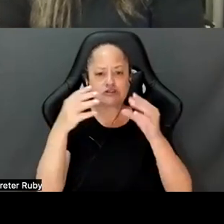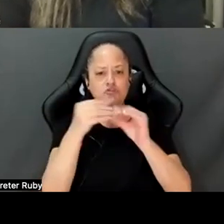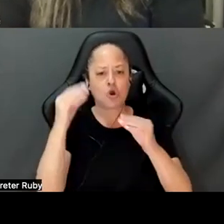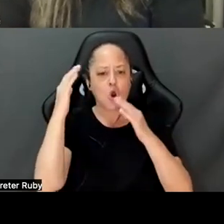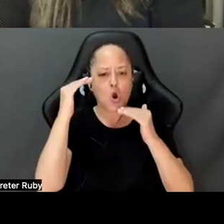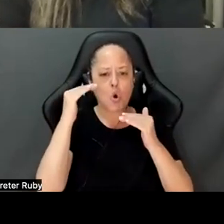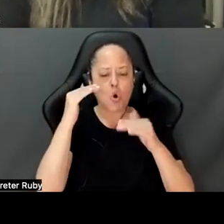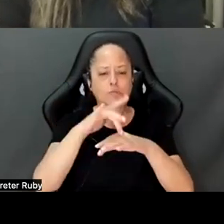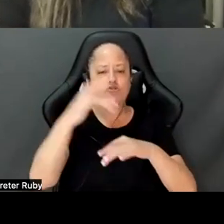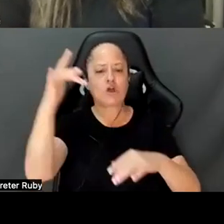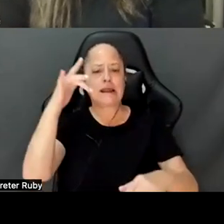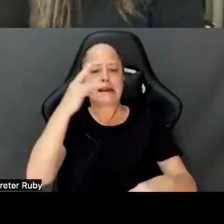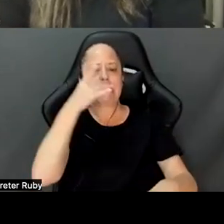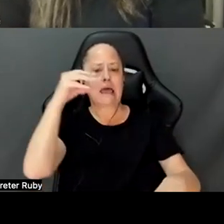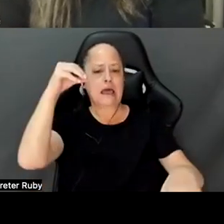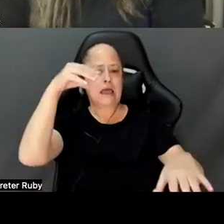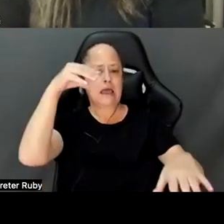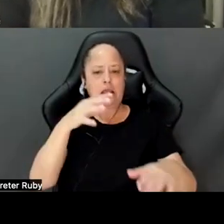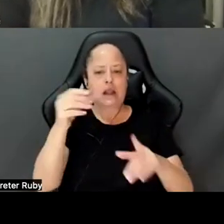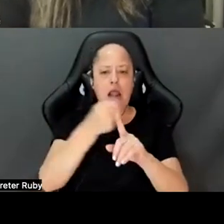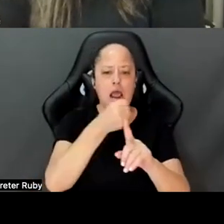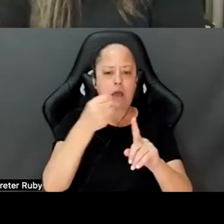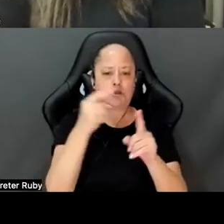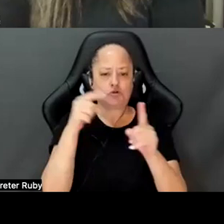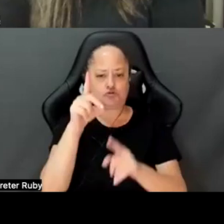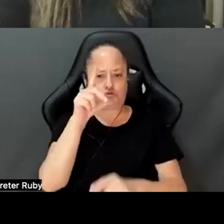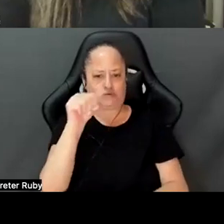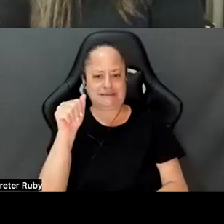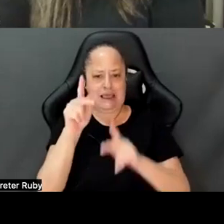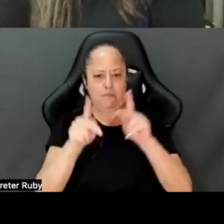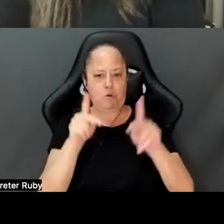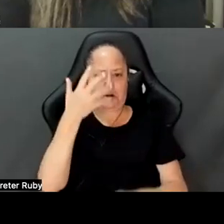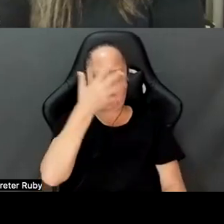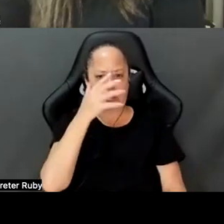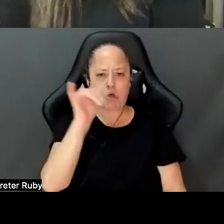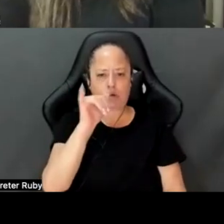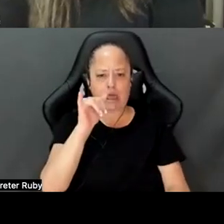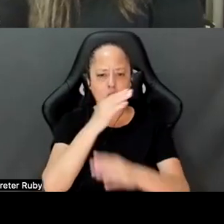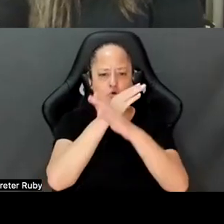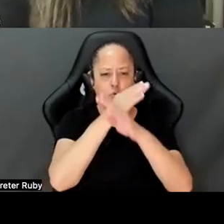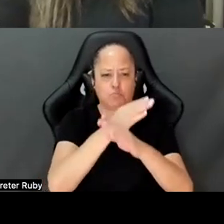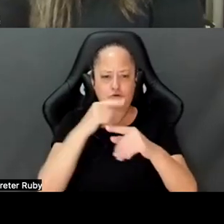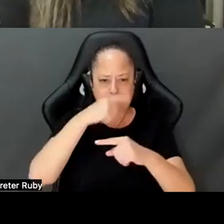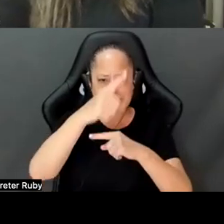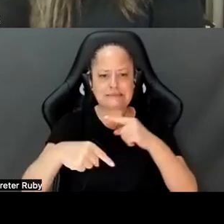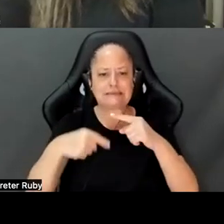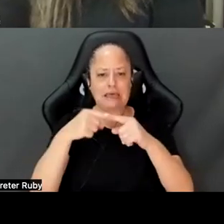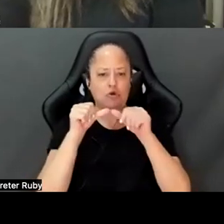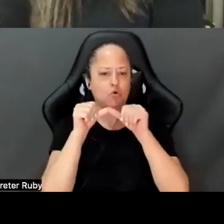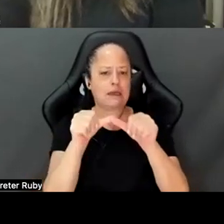hopes of shining light on what abuse towards disabled people looks like to help prevent the cycles of it